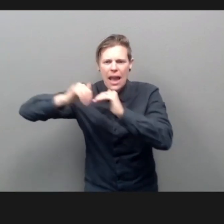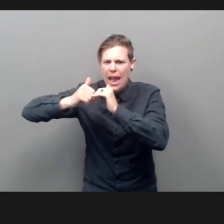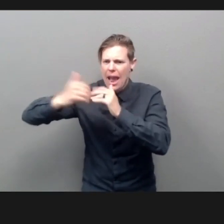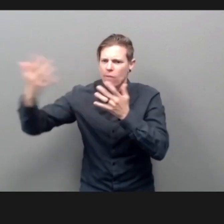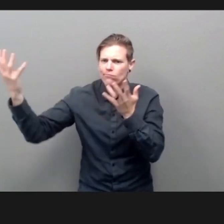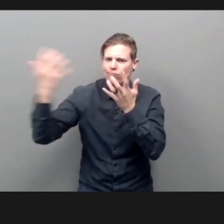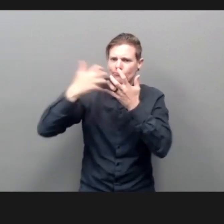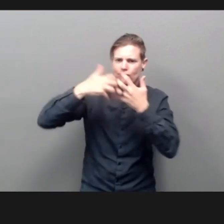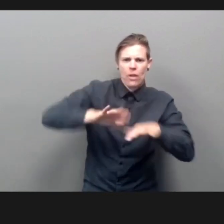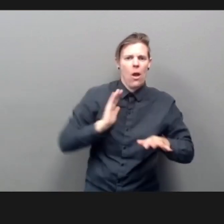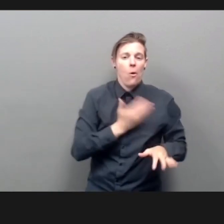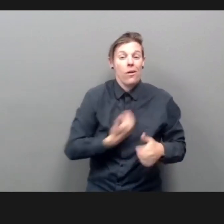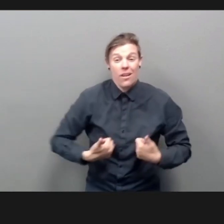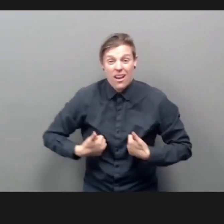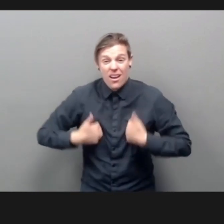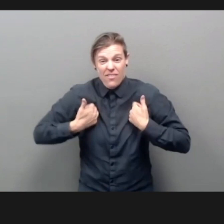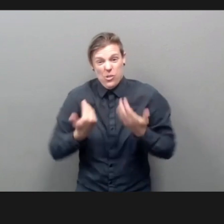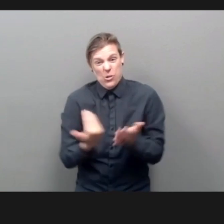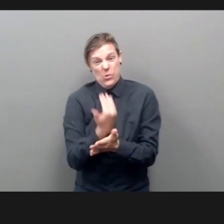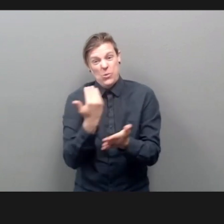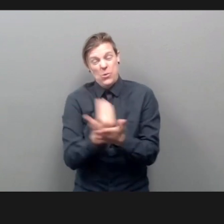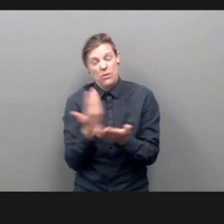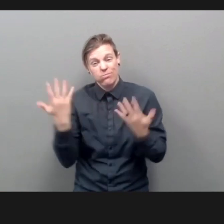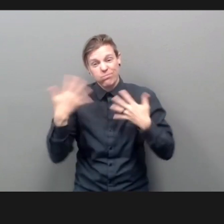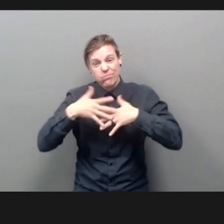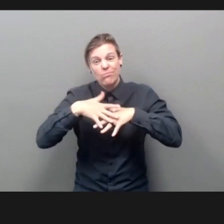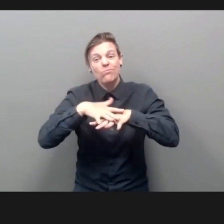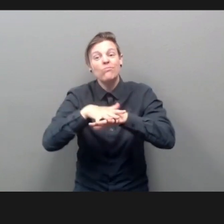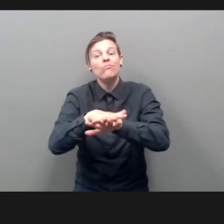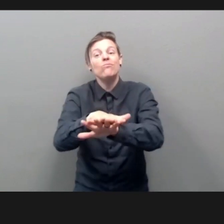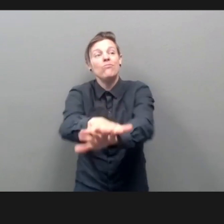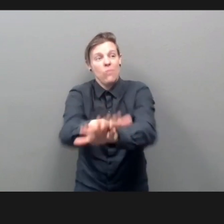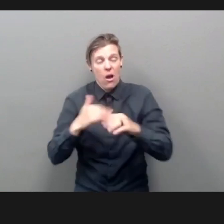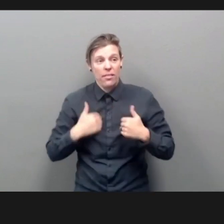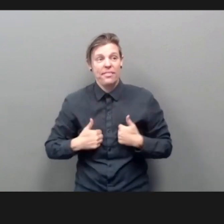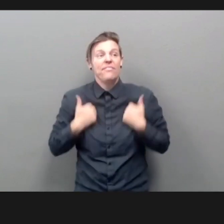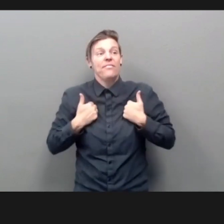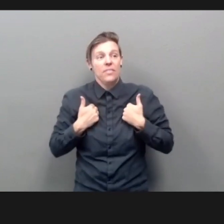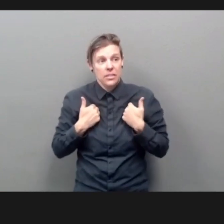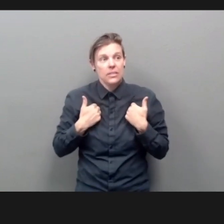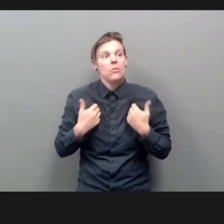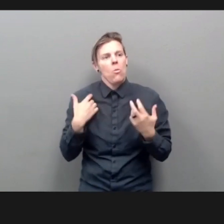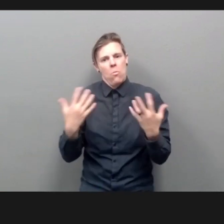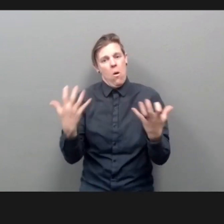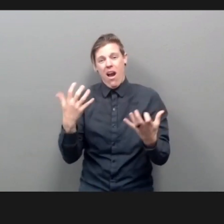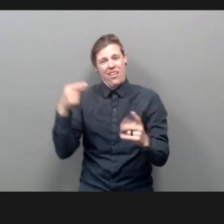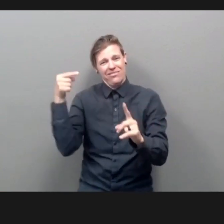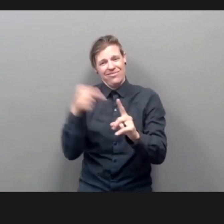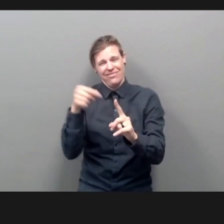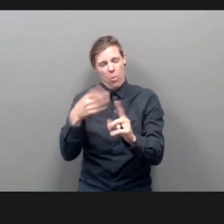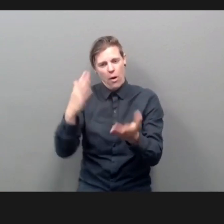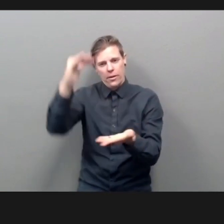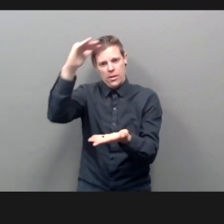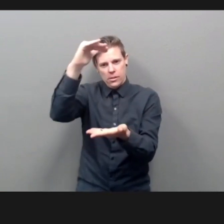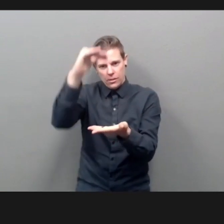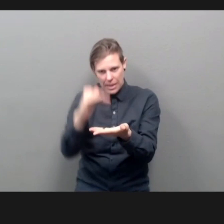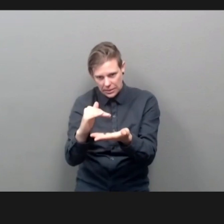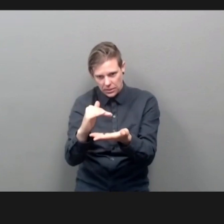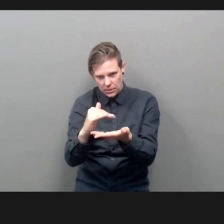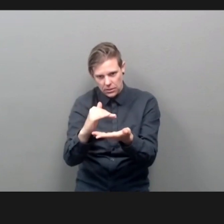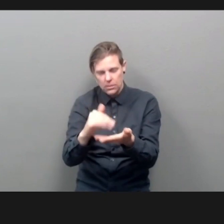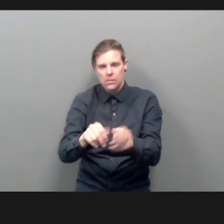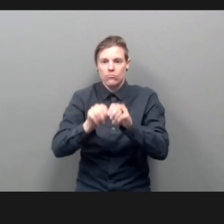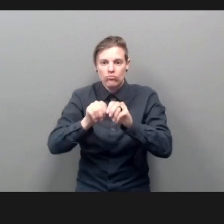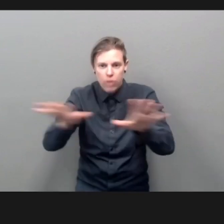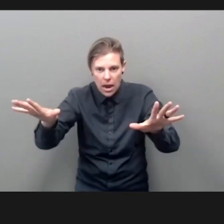to be at blunting the spread of the virus, protecting our healthcare workers, and protecting each other. And it's also